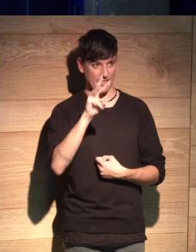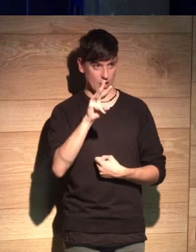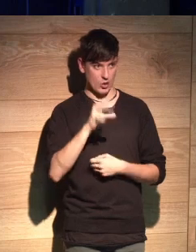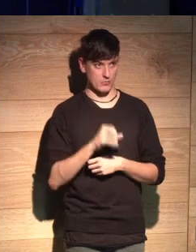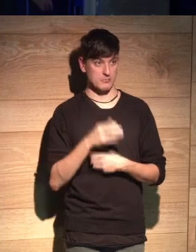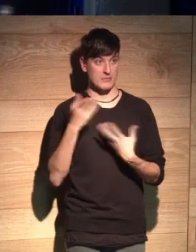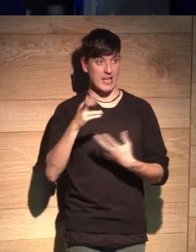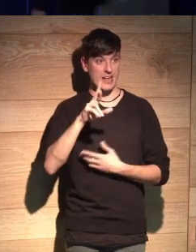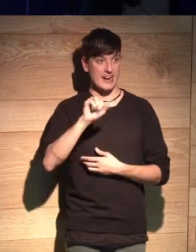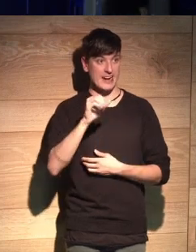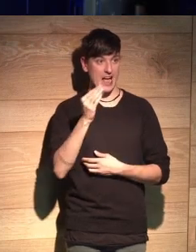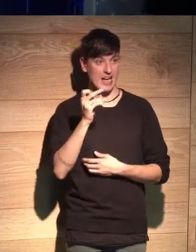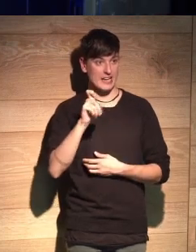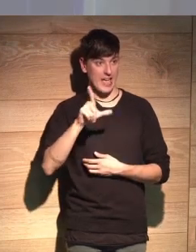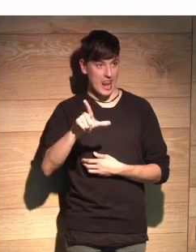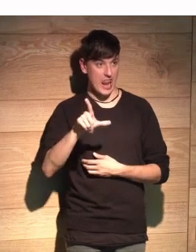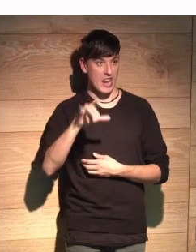Llotti.